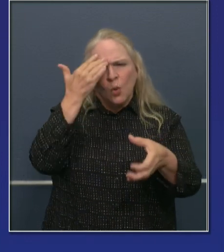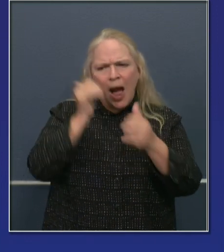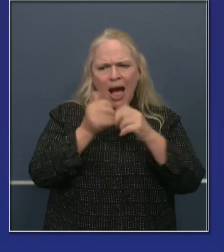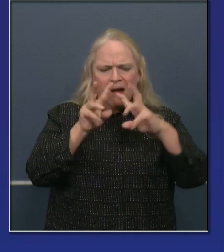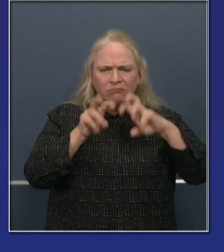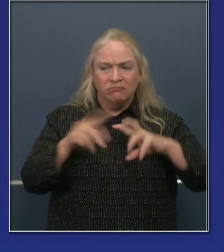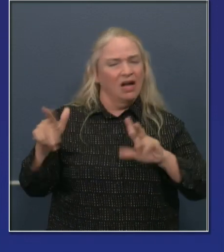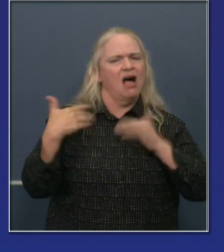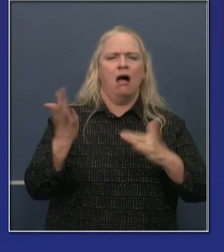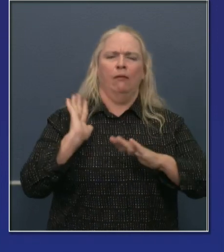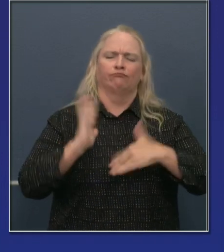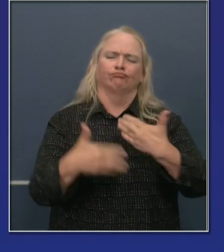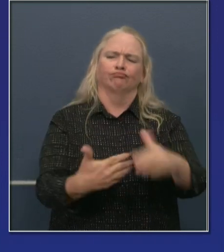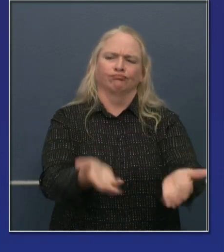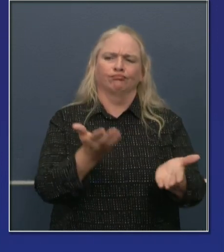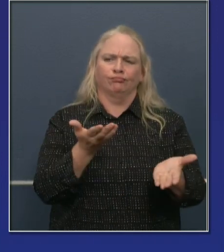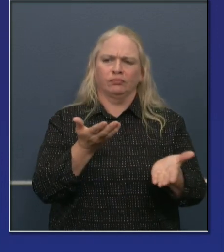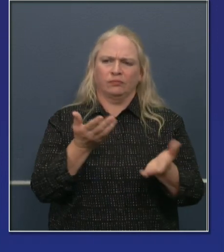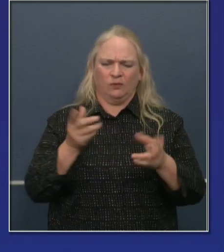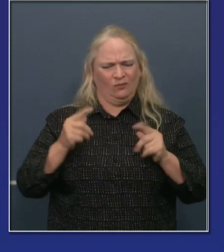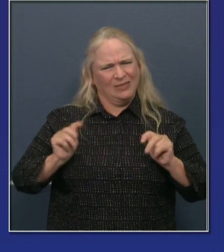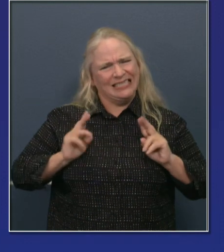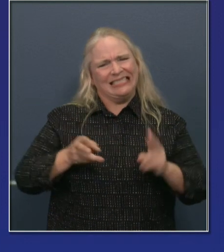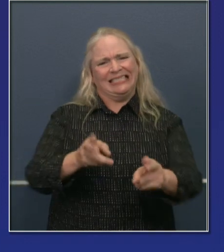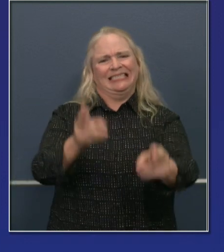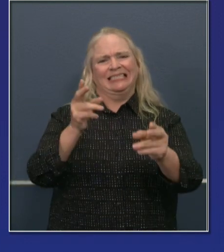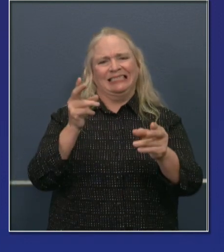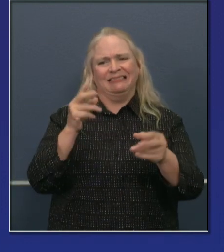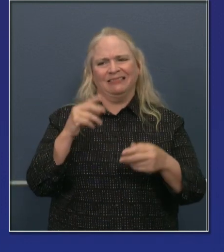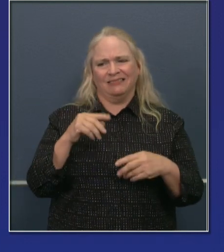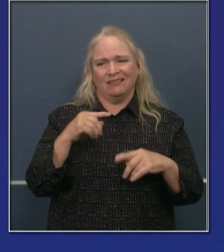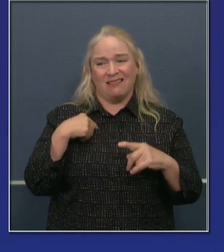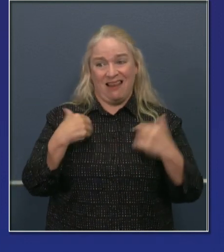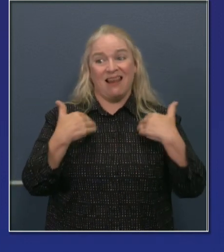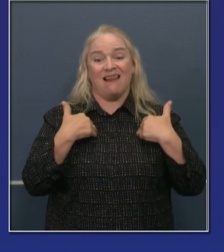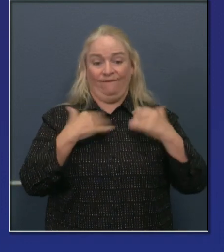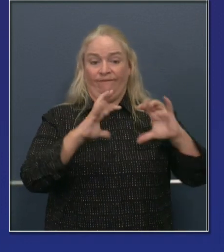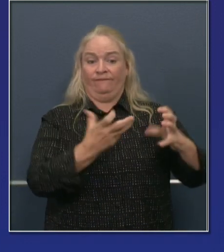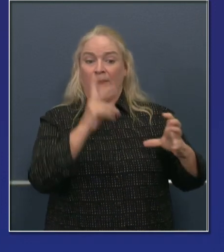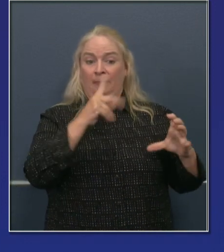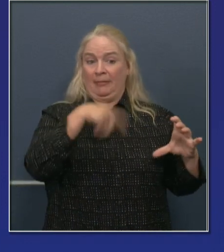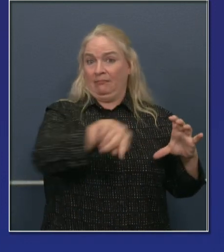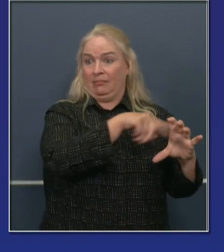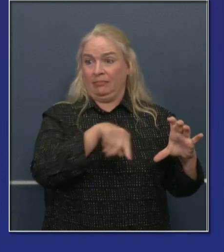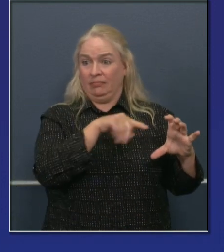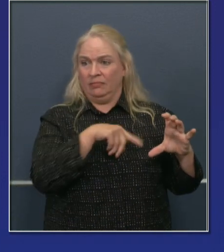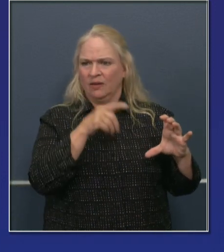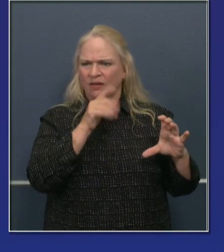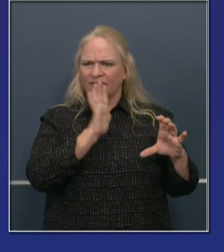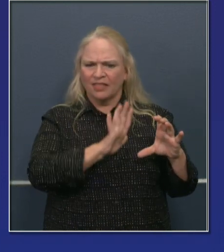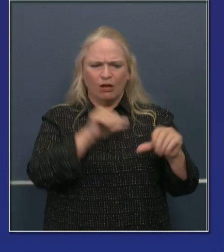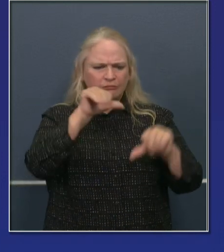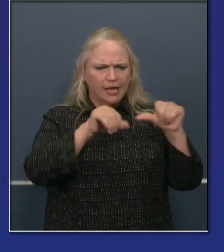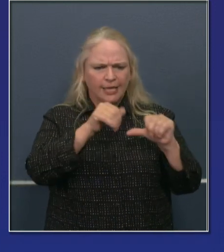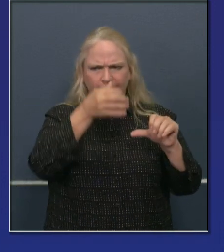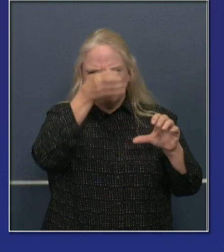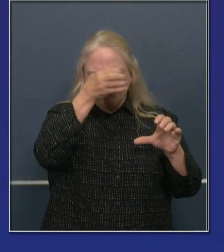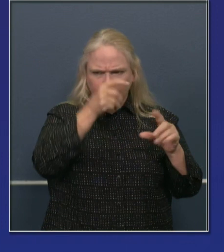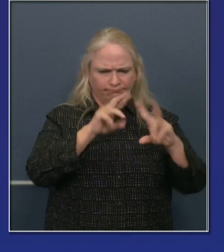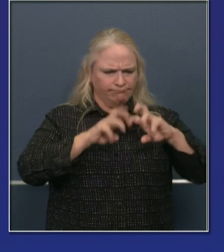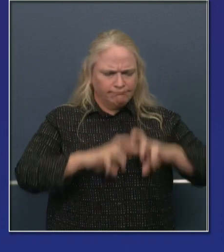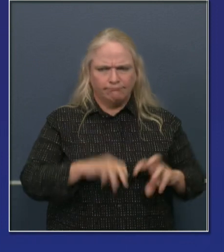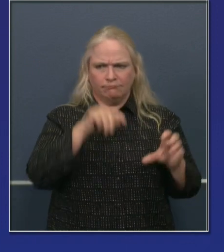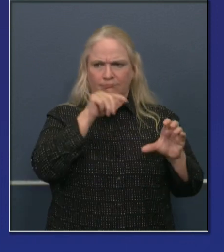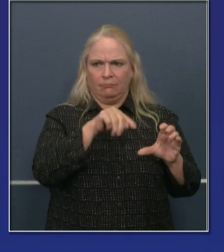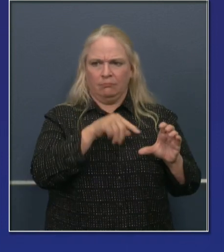on multiple occasions in the past, we have an advisory group that's focused on therapeutics, and they're